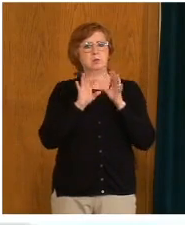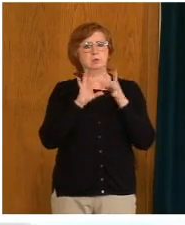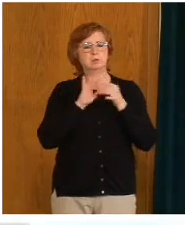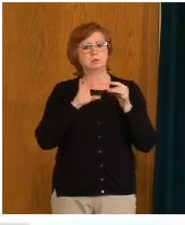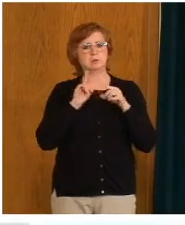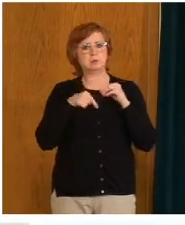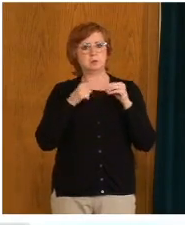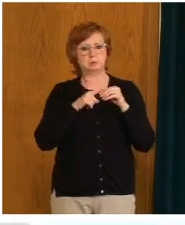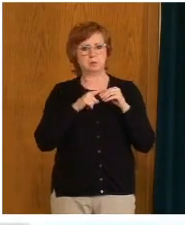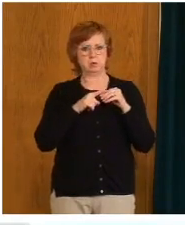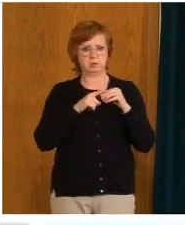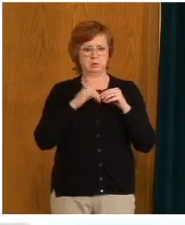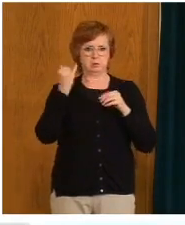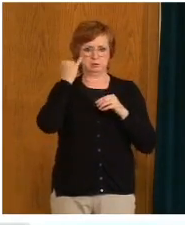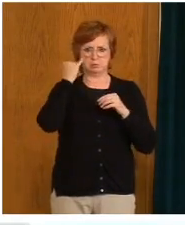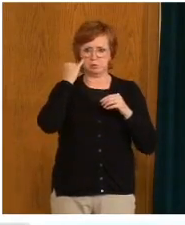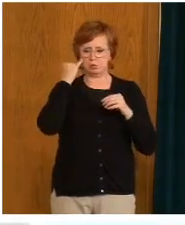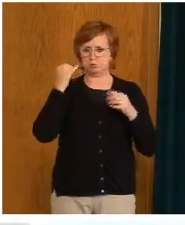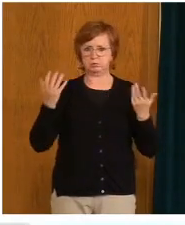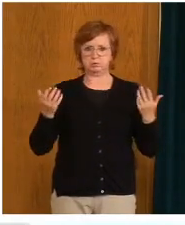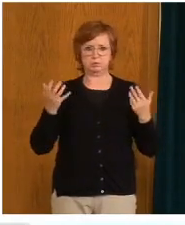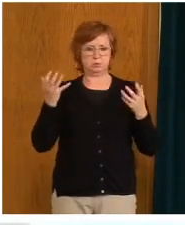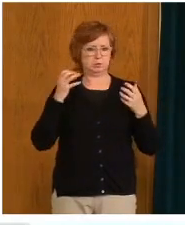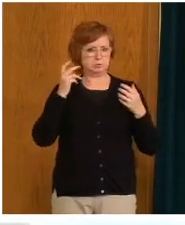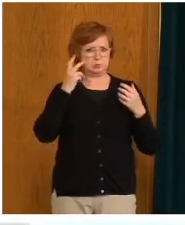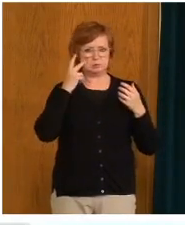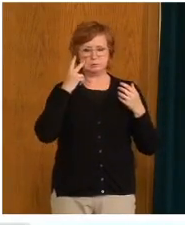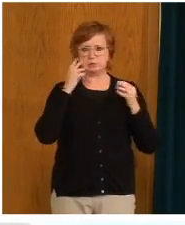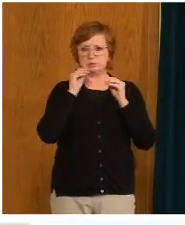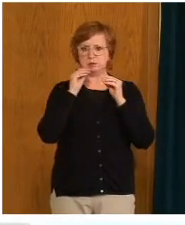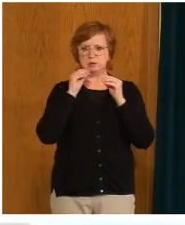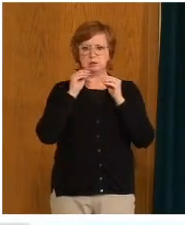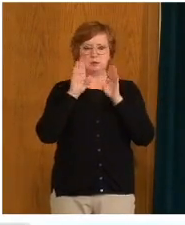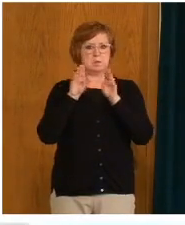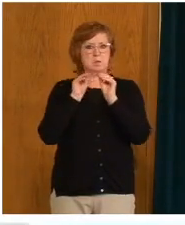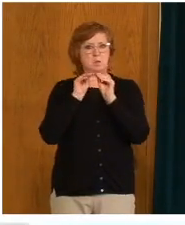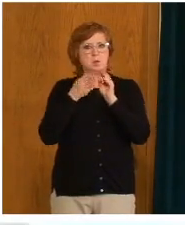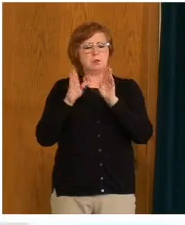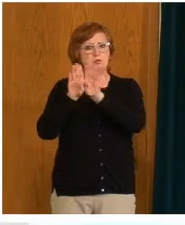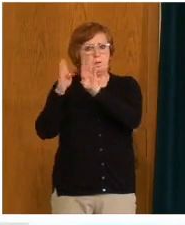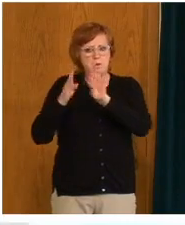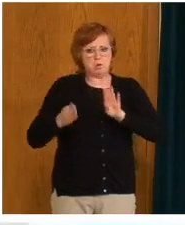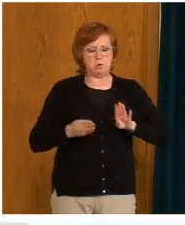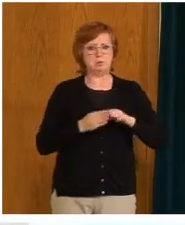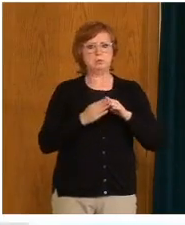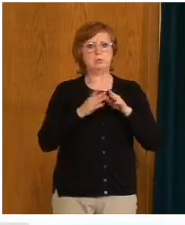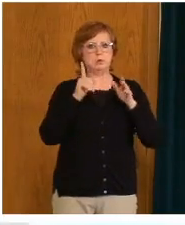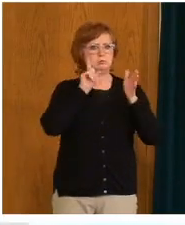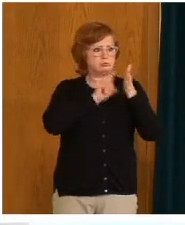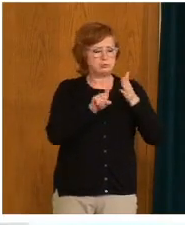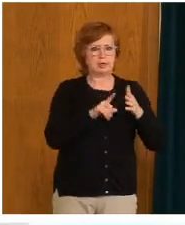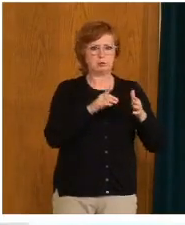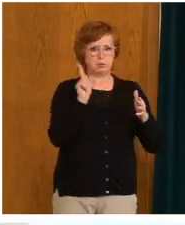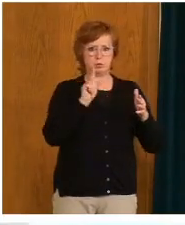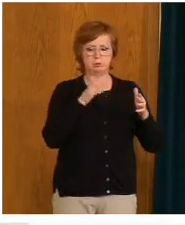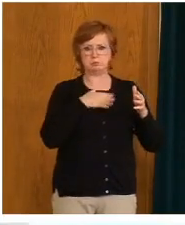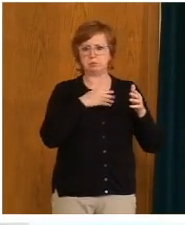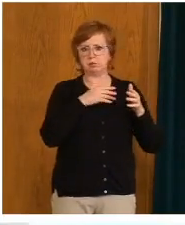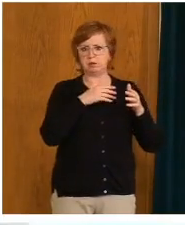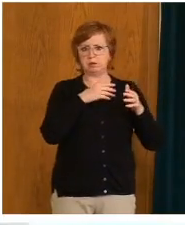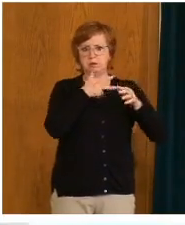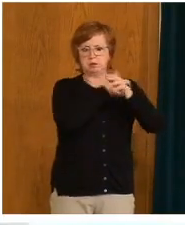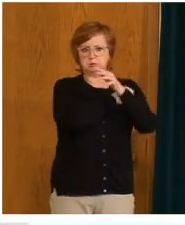the options available, SHA run clinics, pharmacies, look around at any options that are closer to us or not so close to